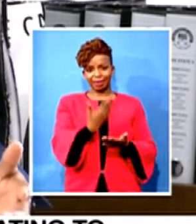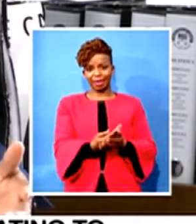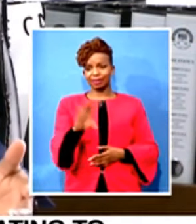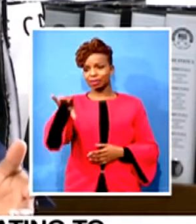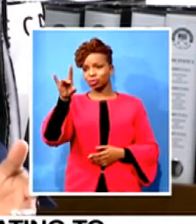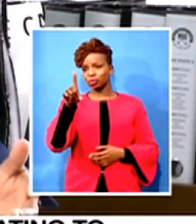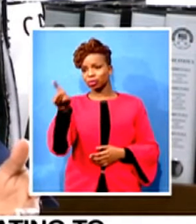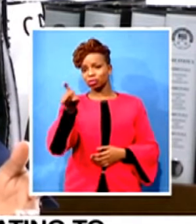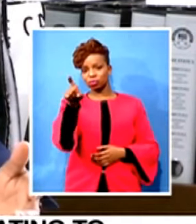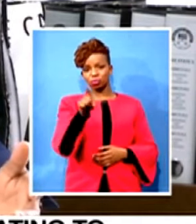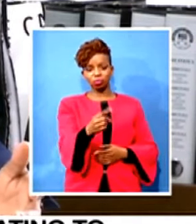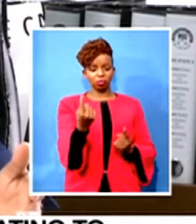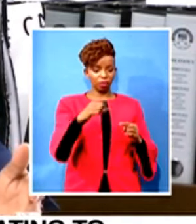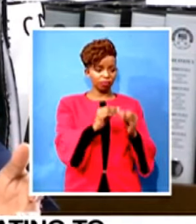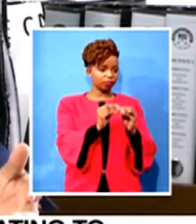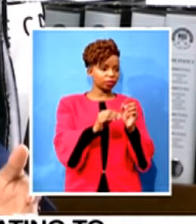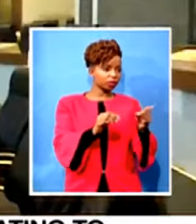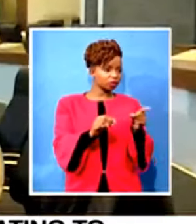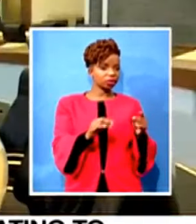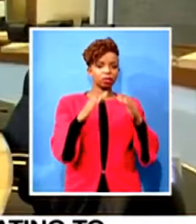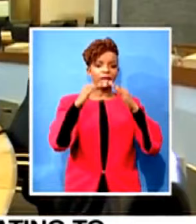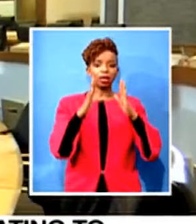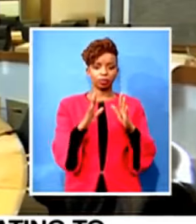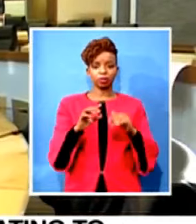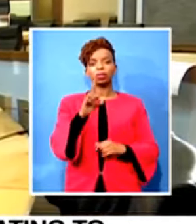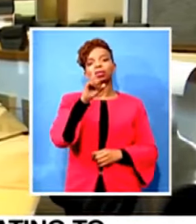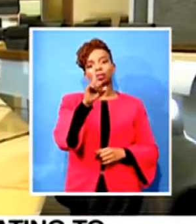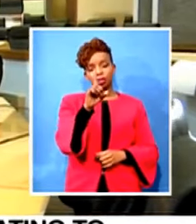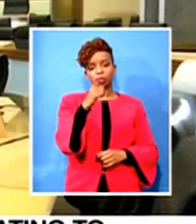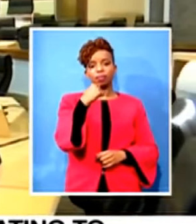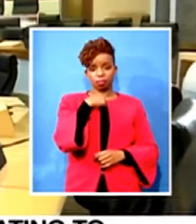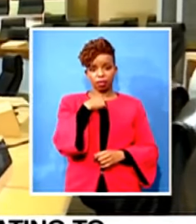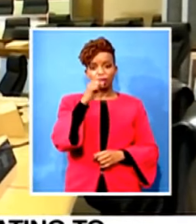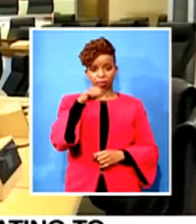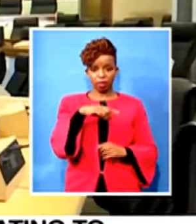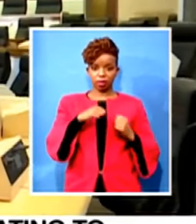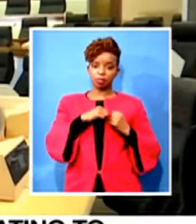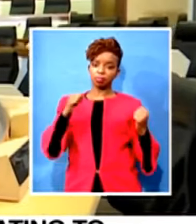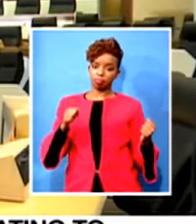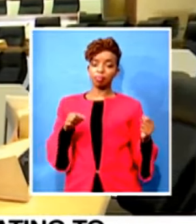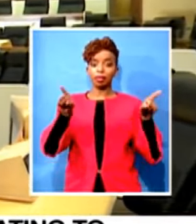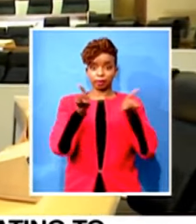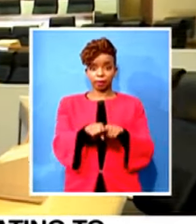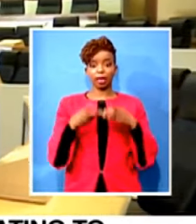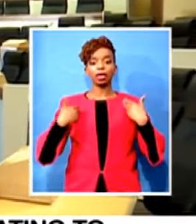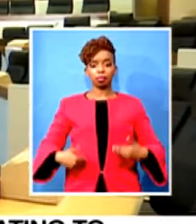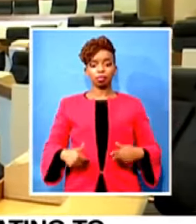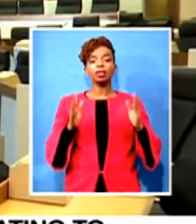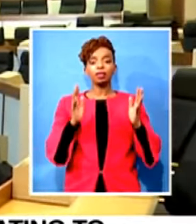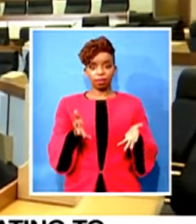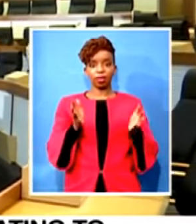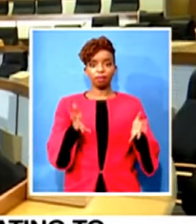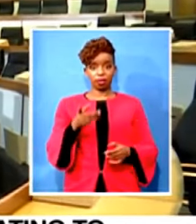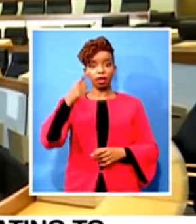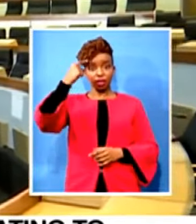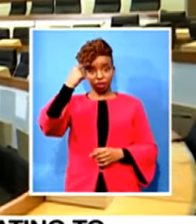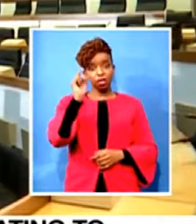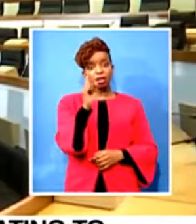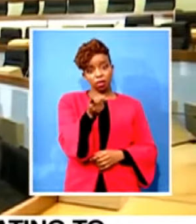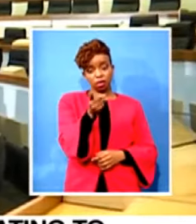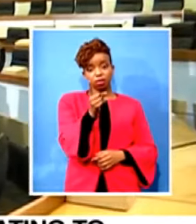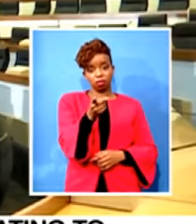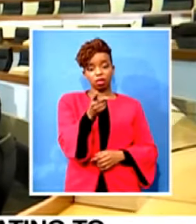must confess that thought came to my mind. yes, But it may be ignorance to yes. say. No, it's not